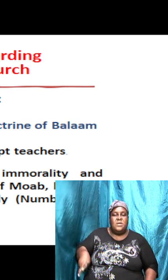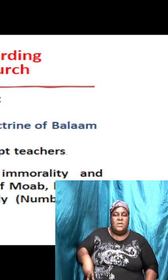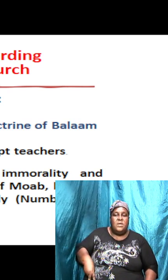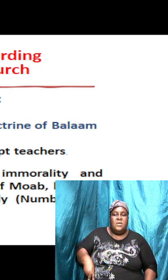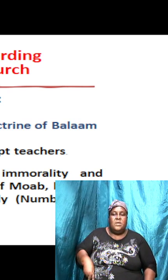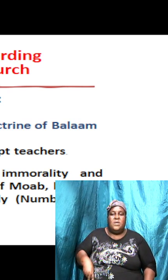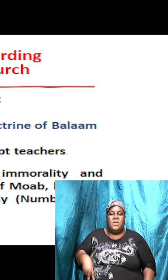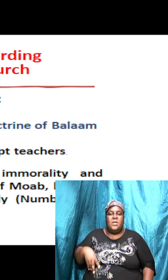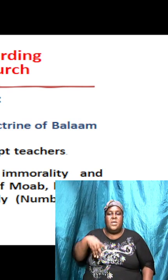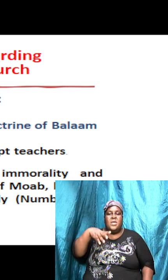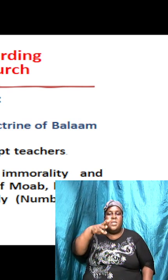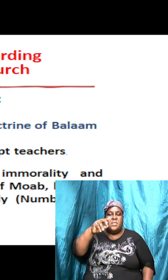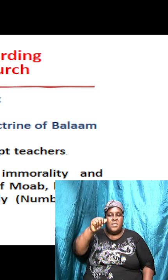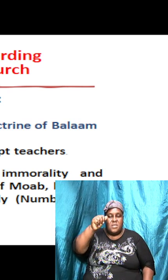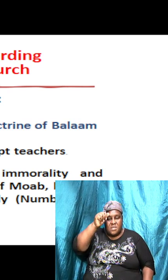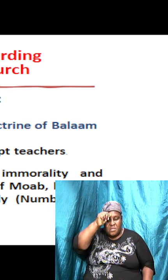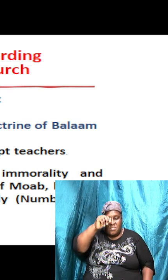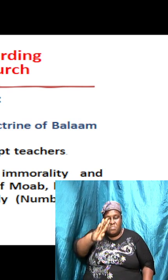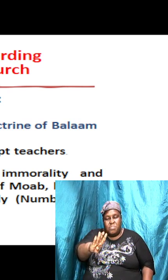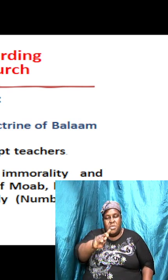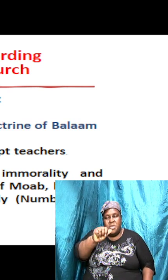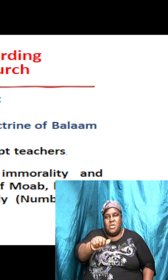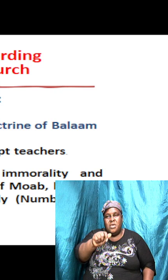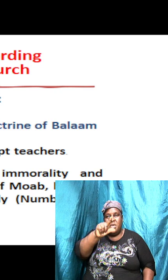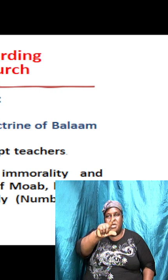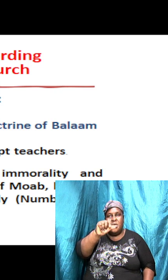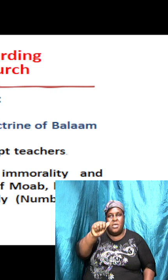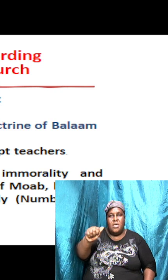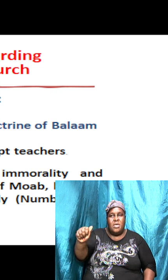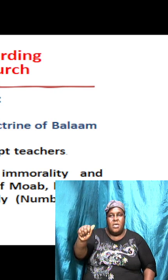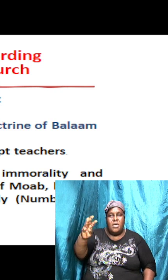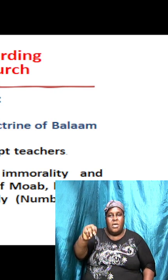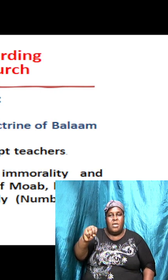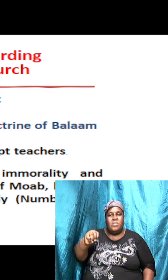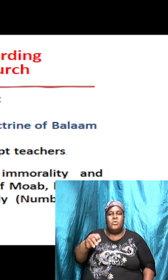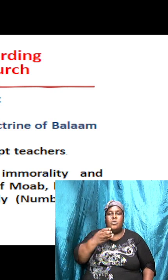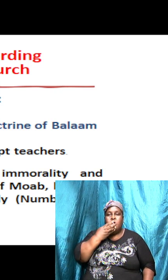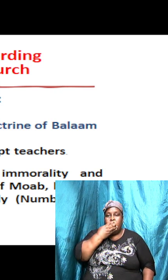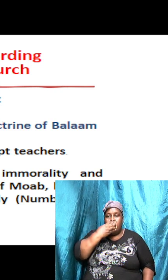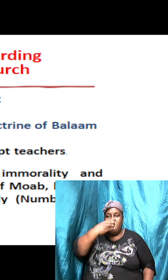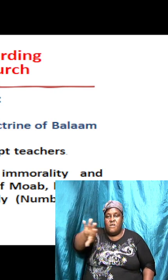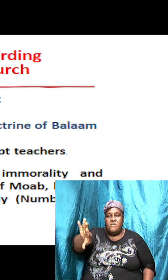Balak, wanted to curse Israel,